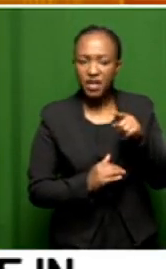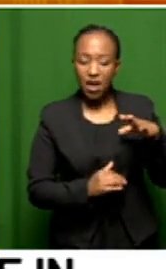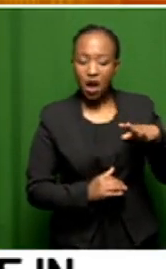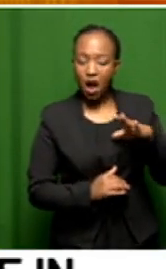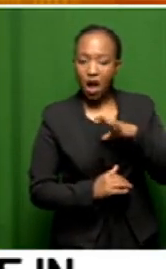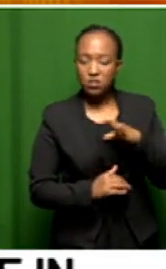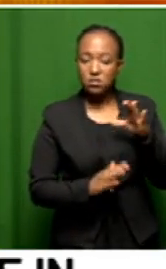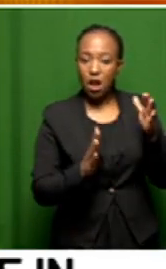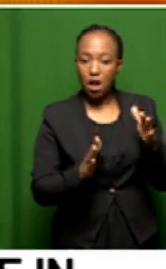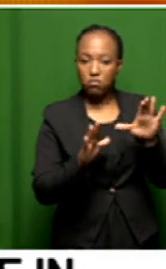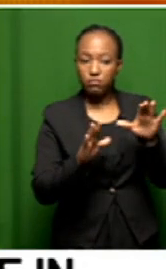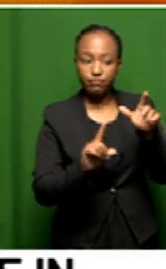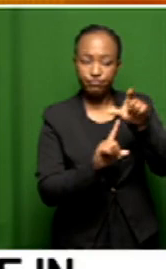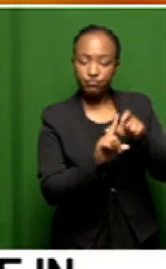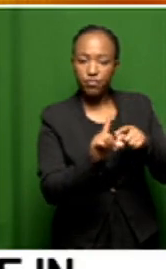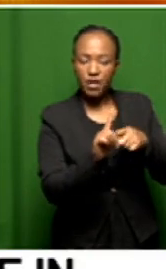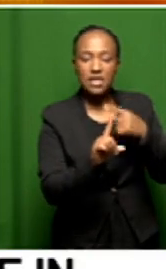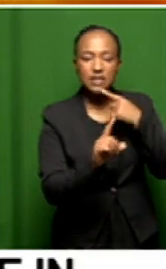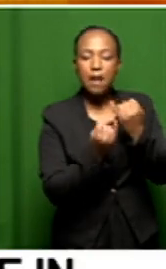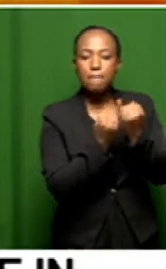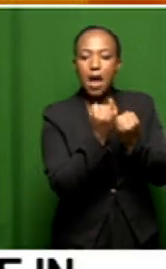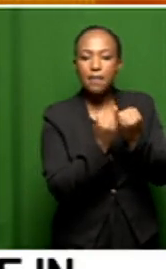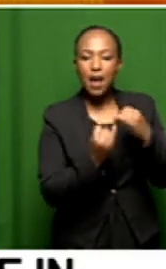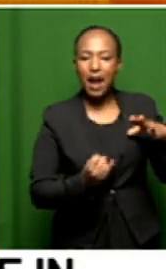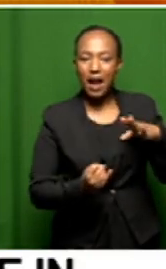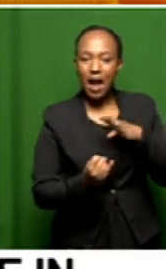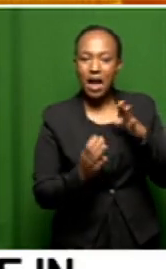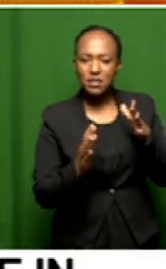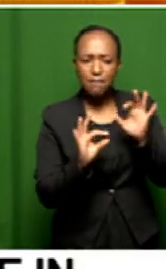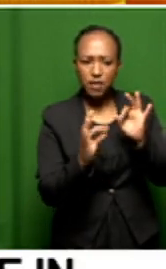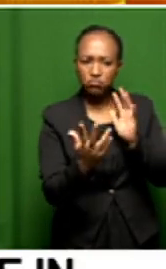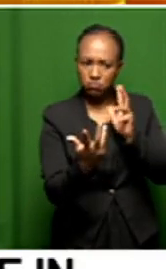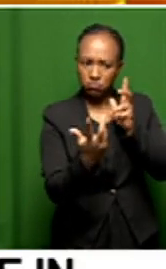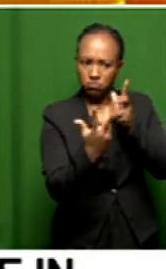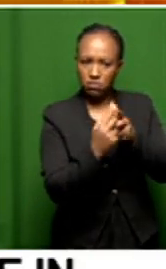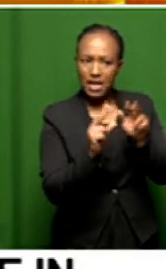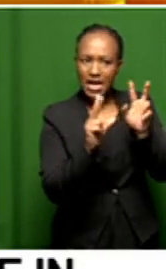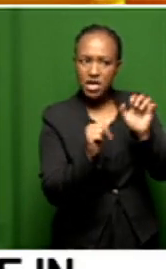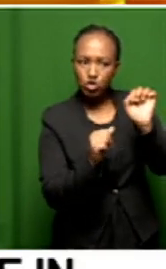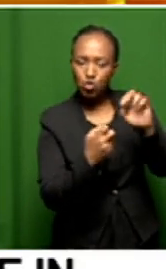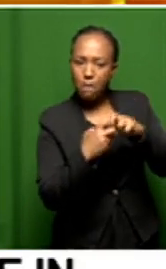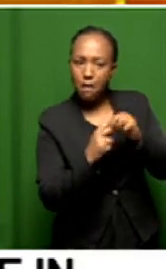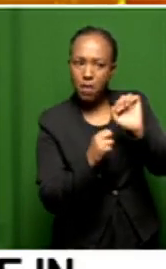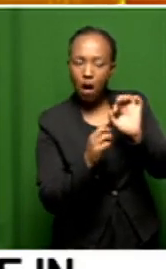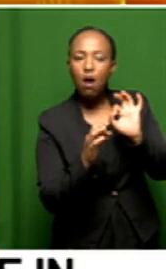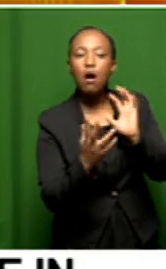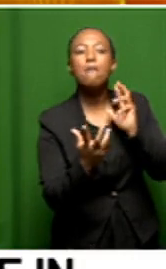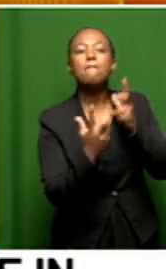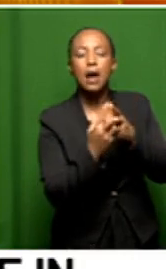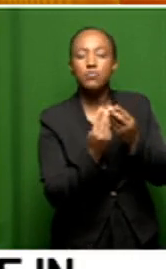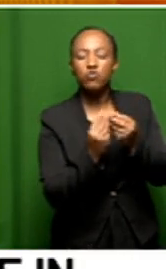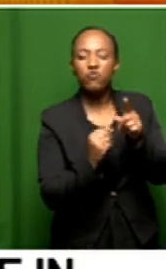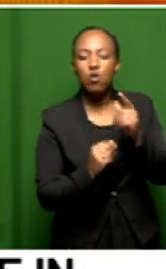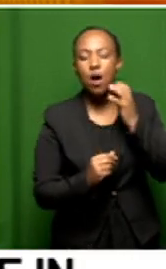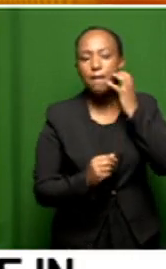councillor that is saying I'm contesting to be a councillor, then that councillor must speak to your issues as young people. The councillor in Braamfontein, we know because